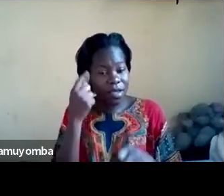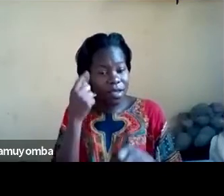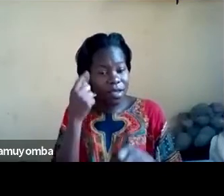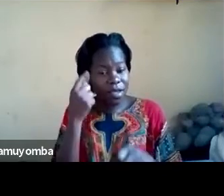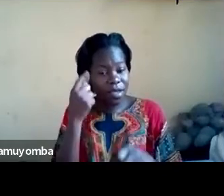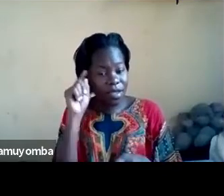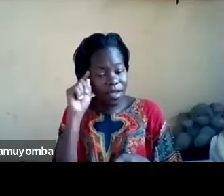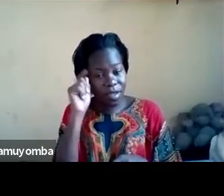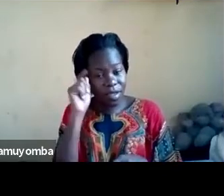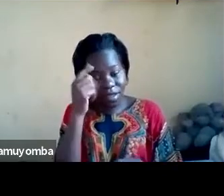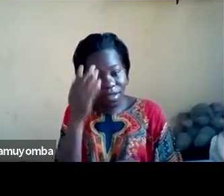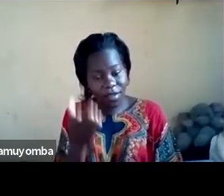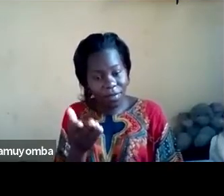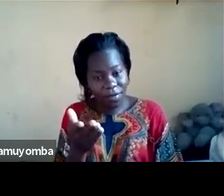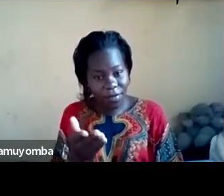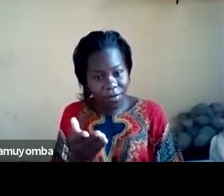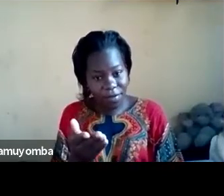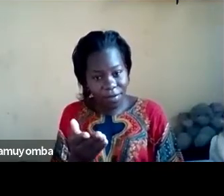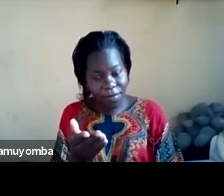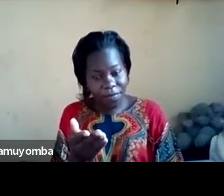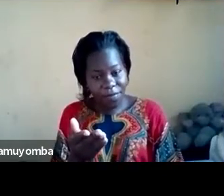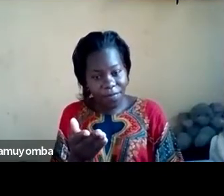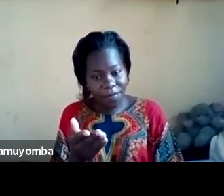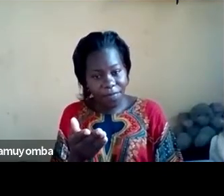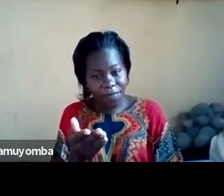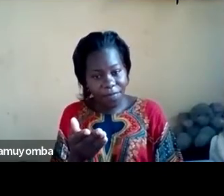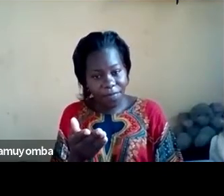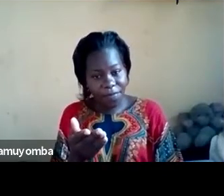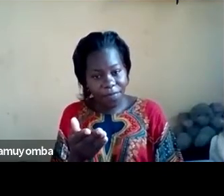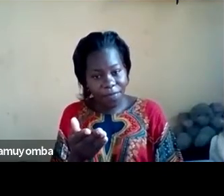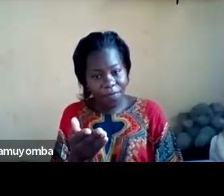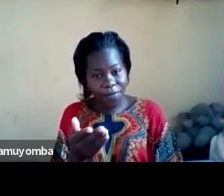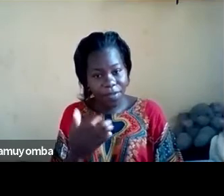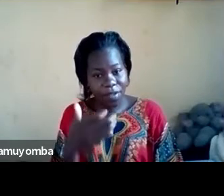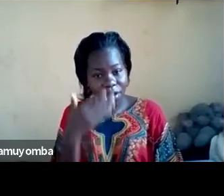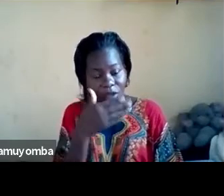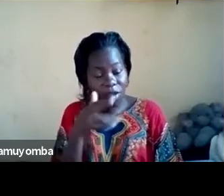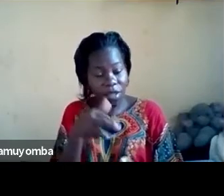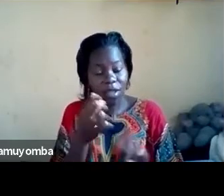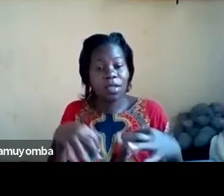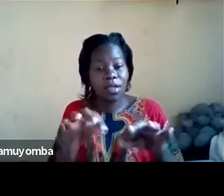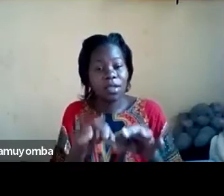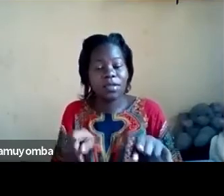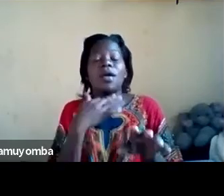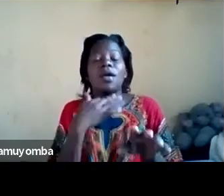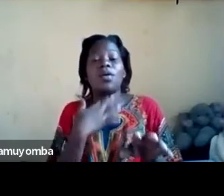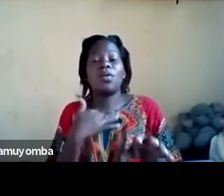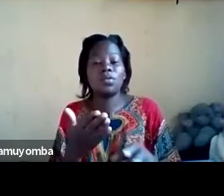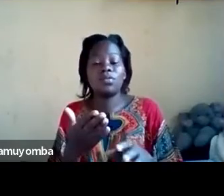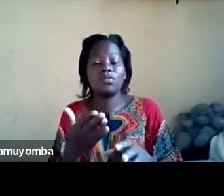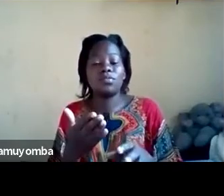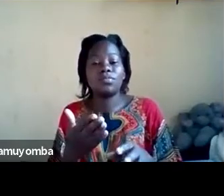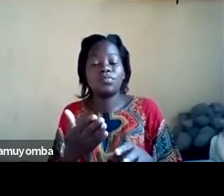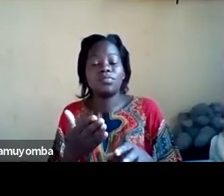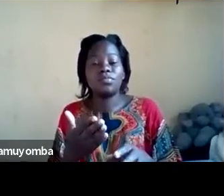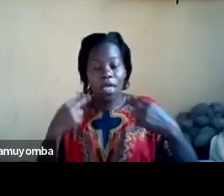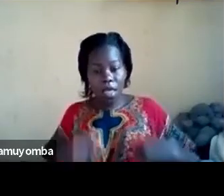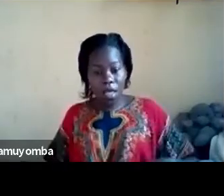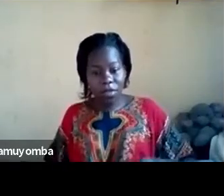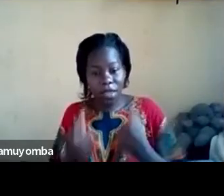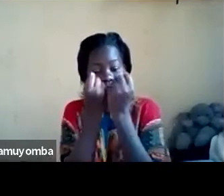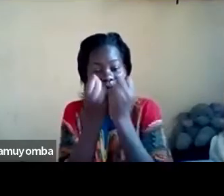very essential. In the mineral sector, what we're trying to push for is health and safety standards. If you do not